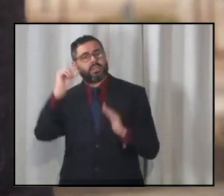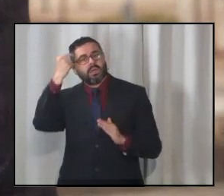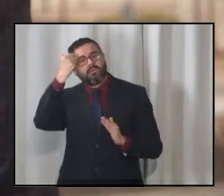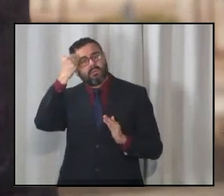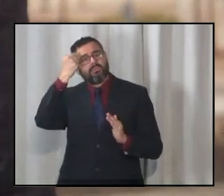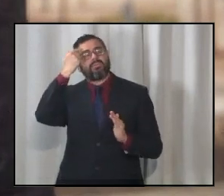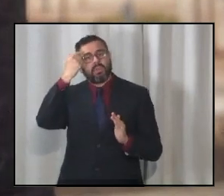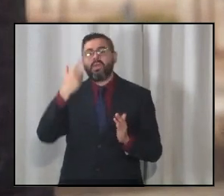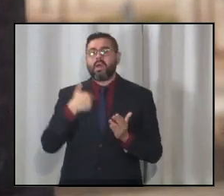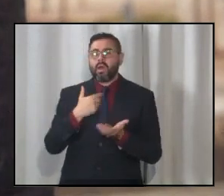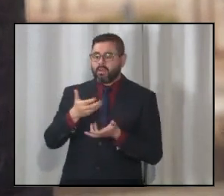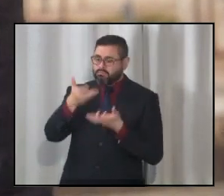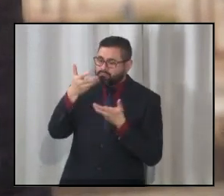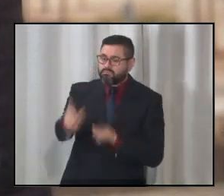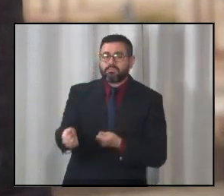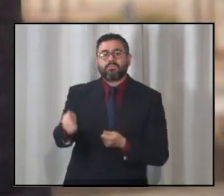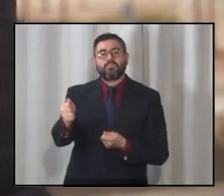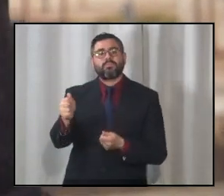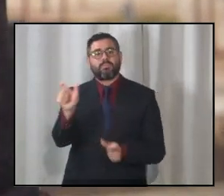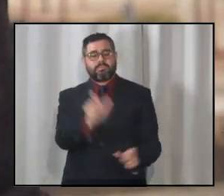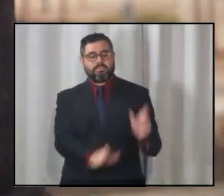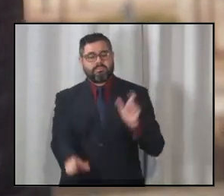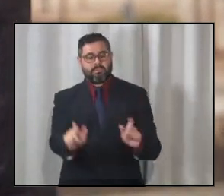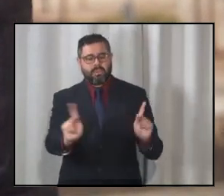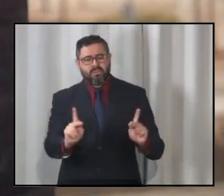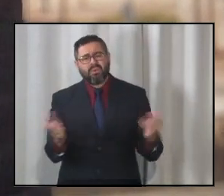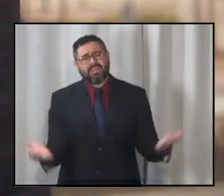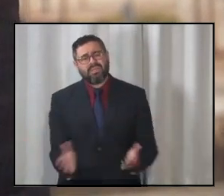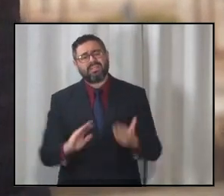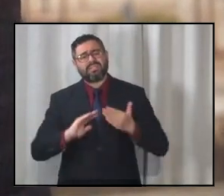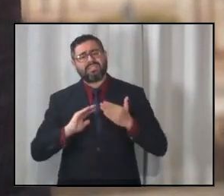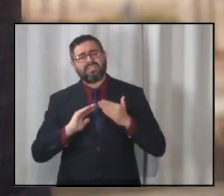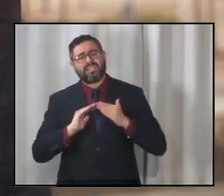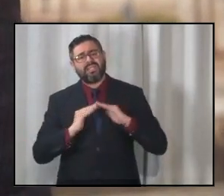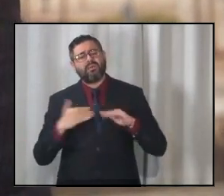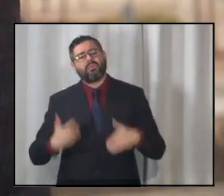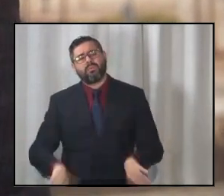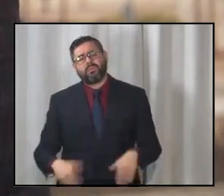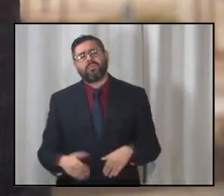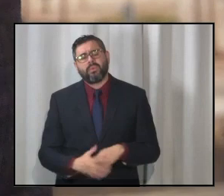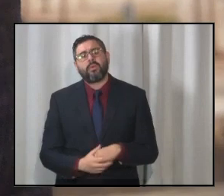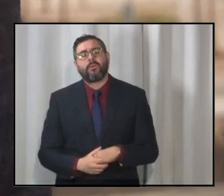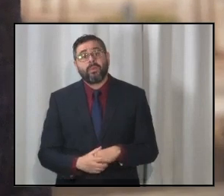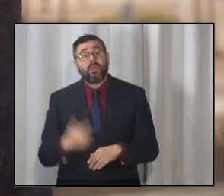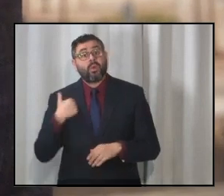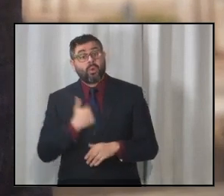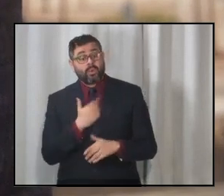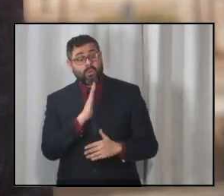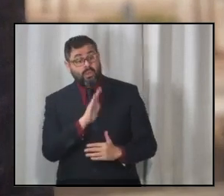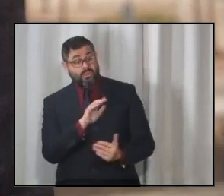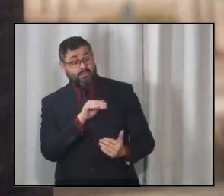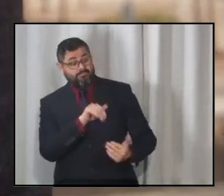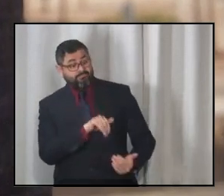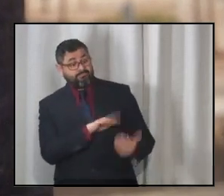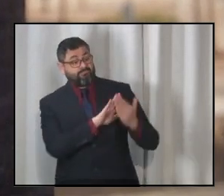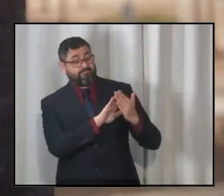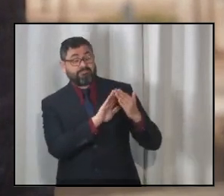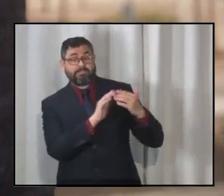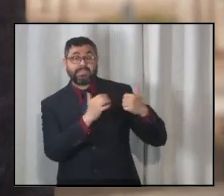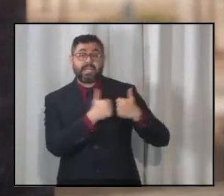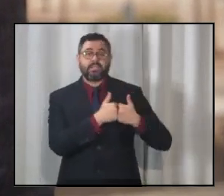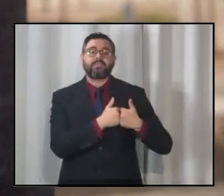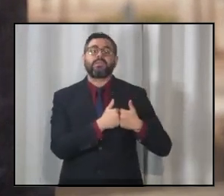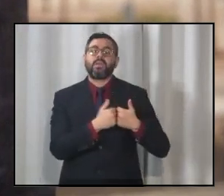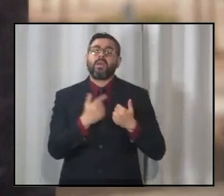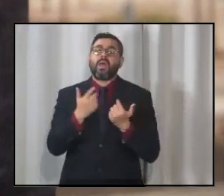I believe in all of you, and we'll rise to this challenge. Later today, we'll be issuing an open letter